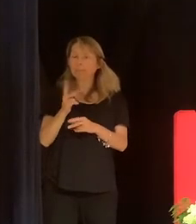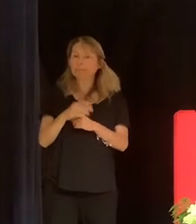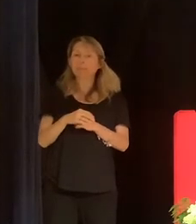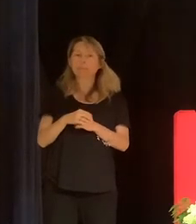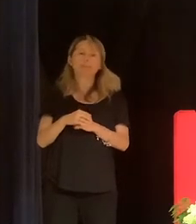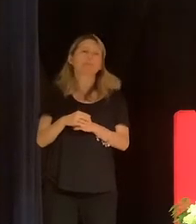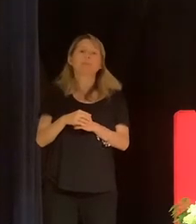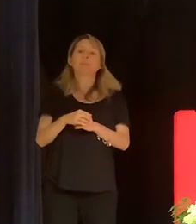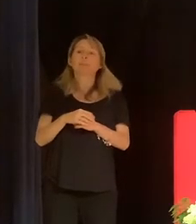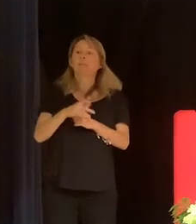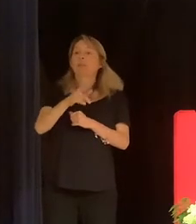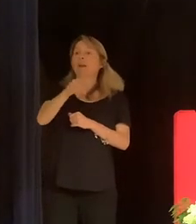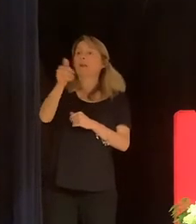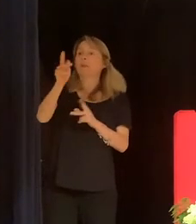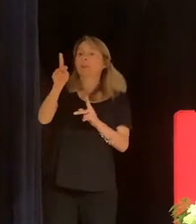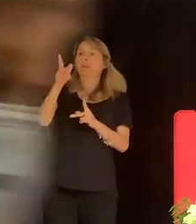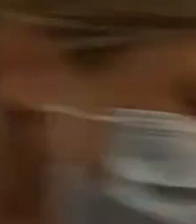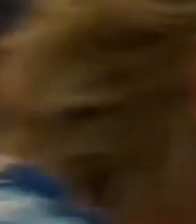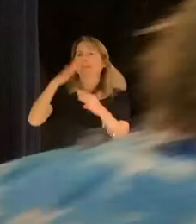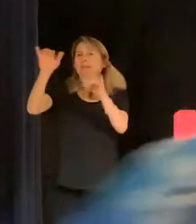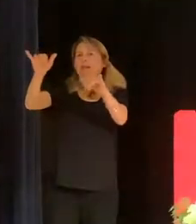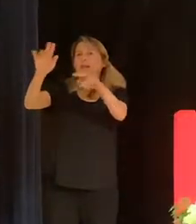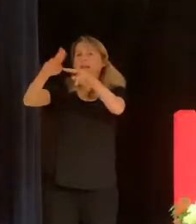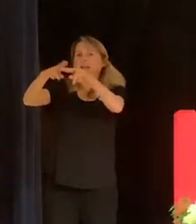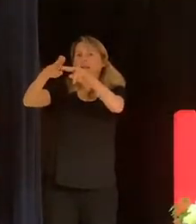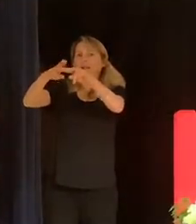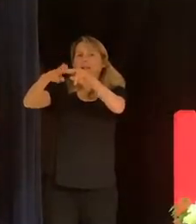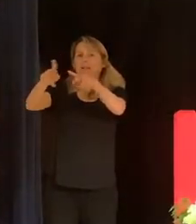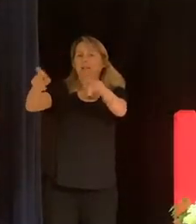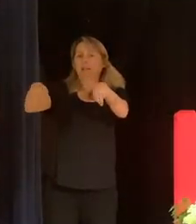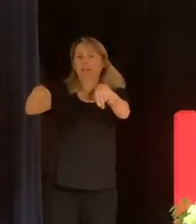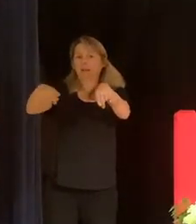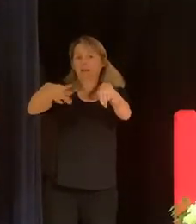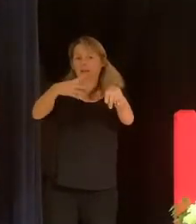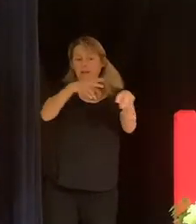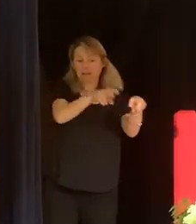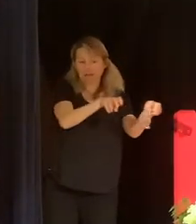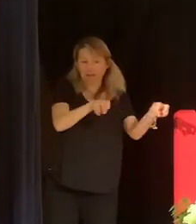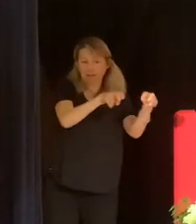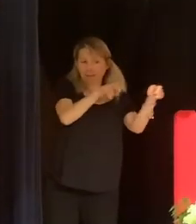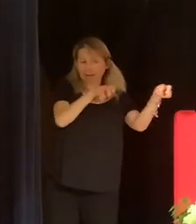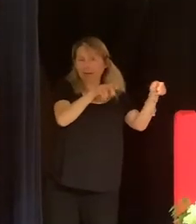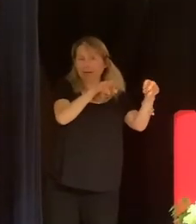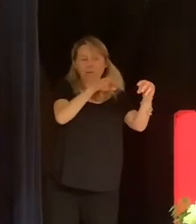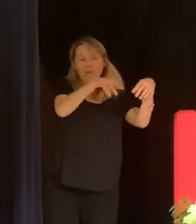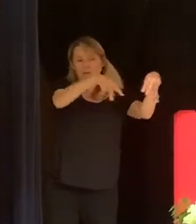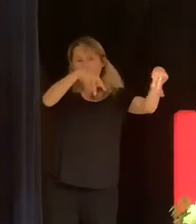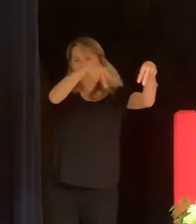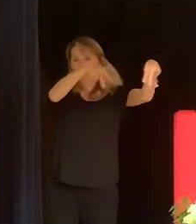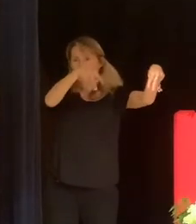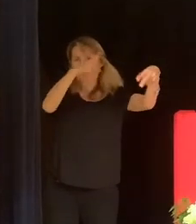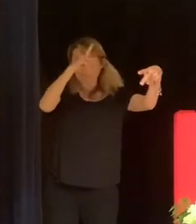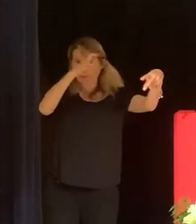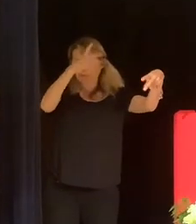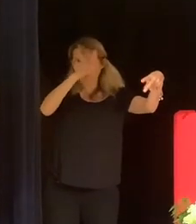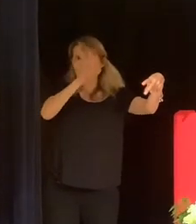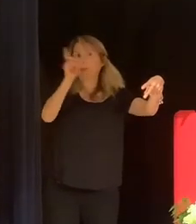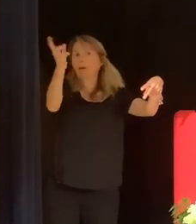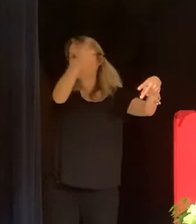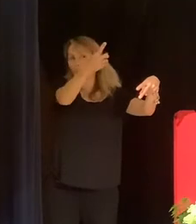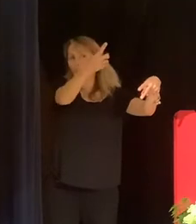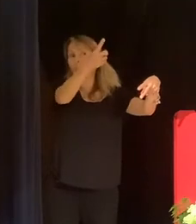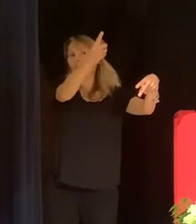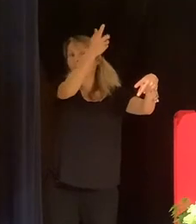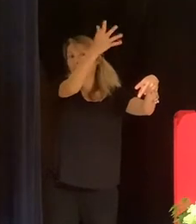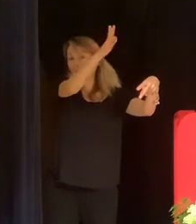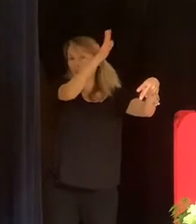the members of the audience to please remain seated while our graduates exit the auditorium and meet us in the atrium, and also wait until